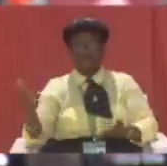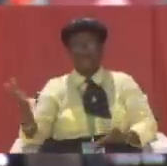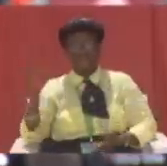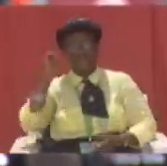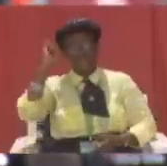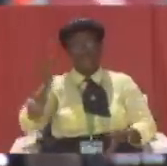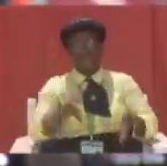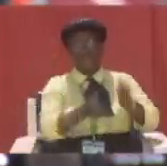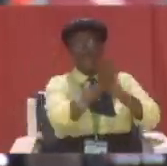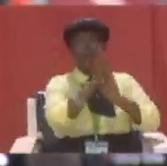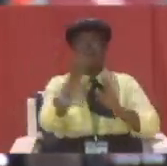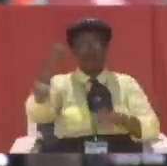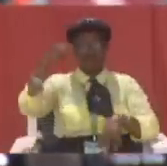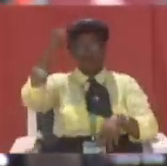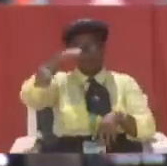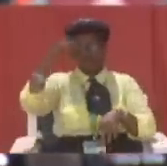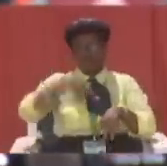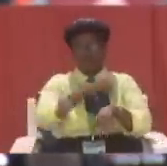It was a wonder.